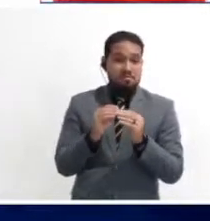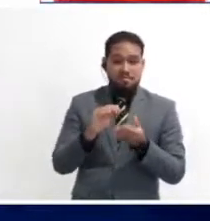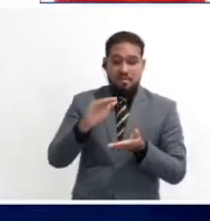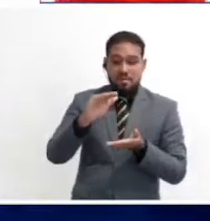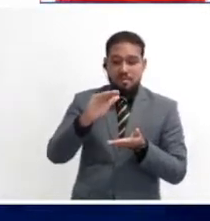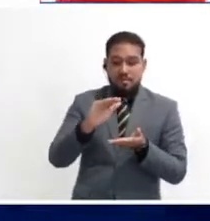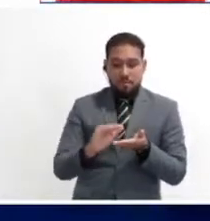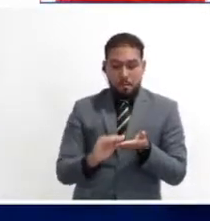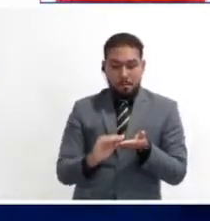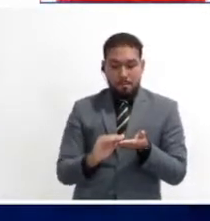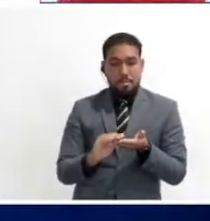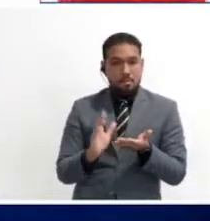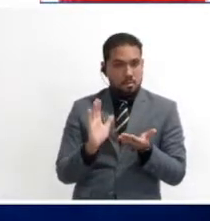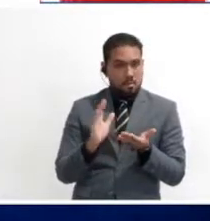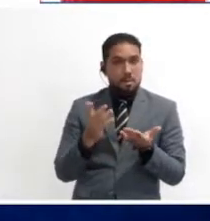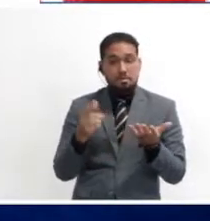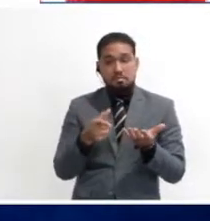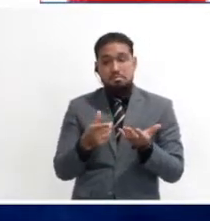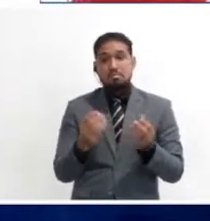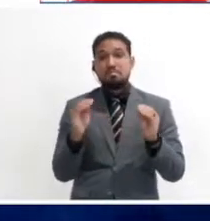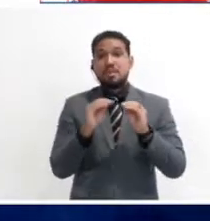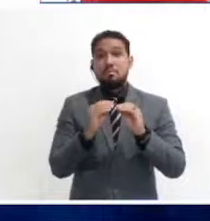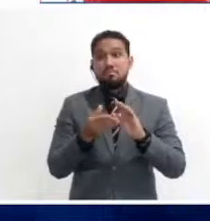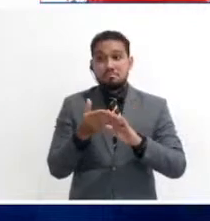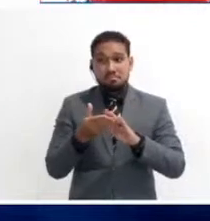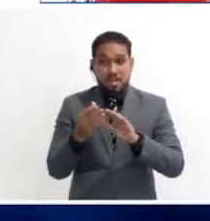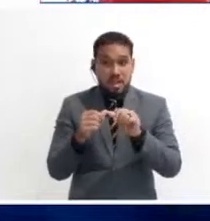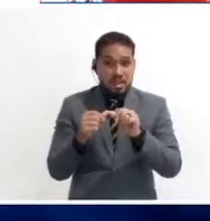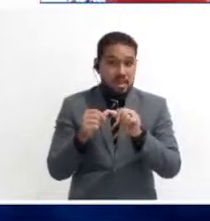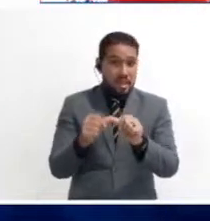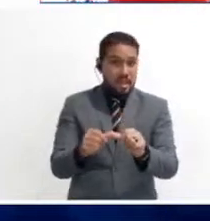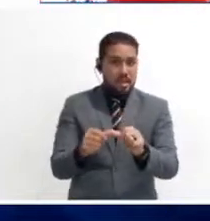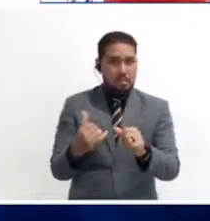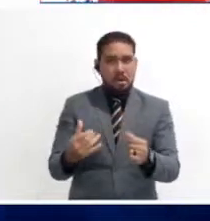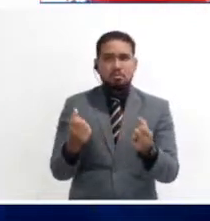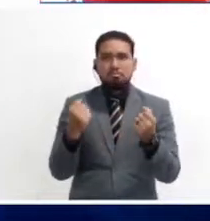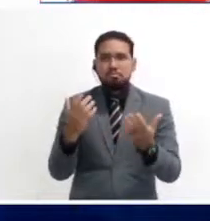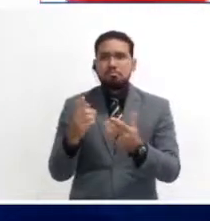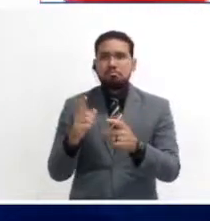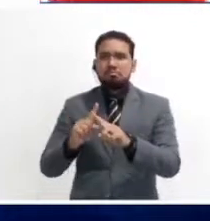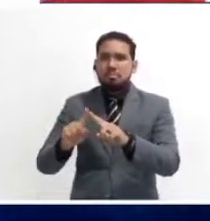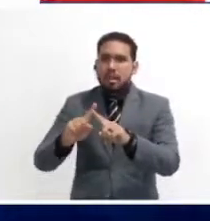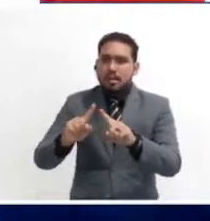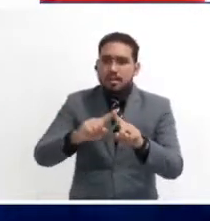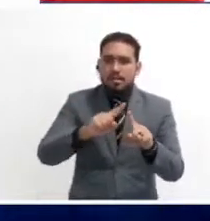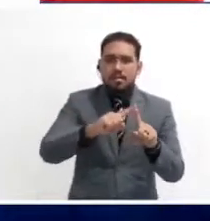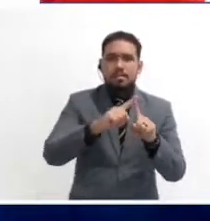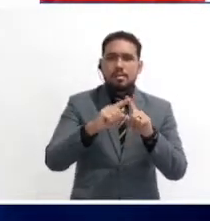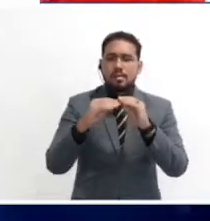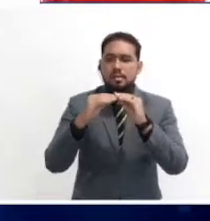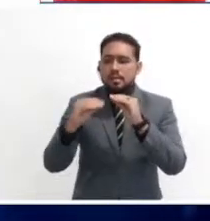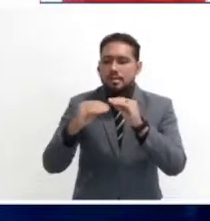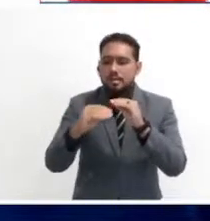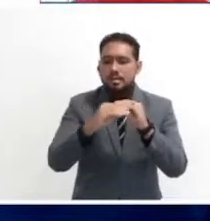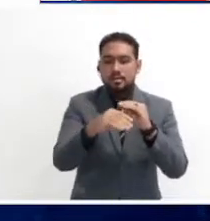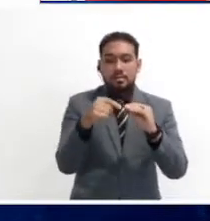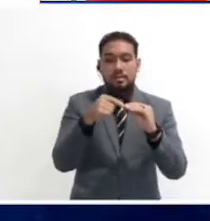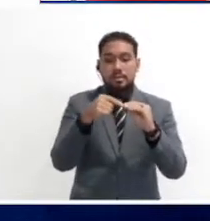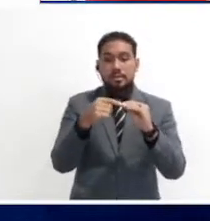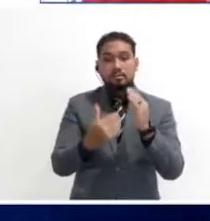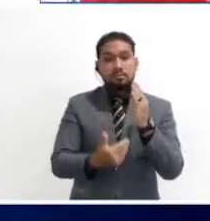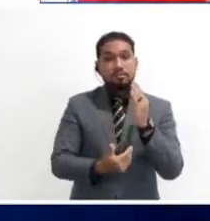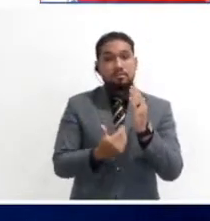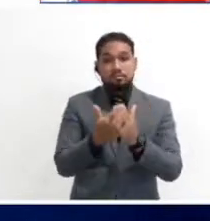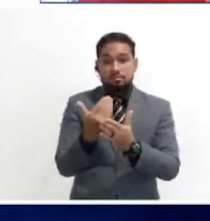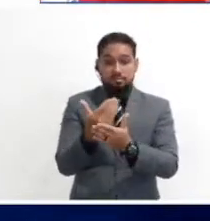technology. So this comes in different flavors, but the one that's most in use today